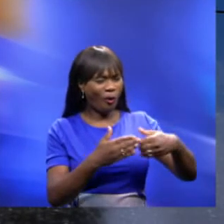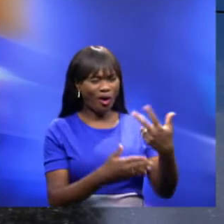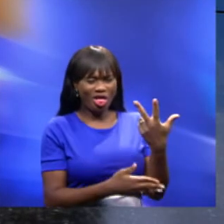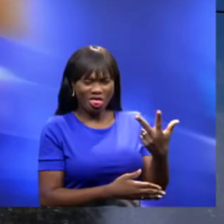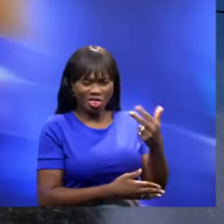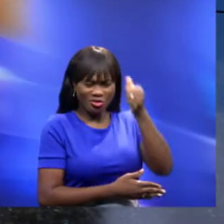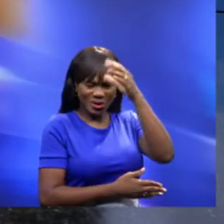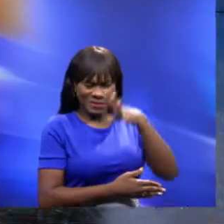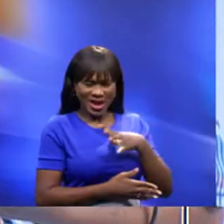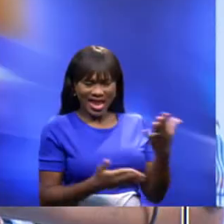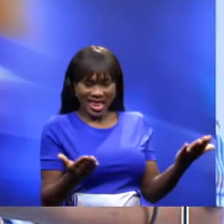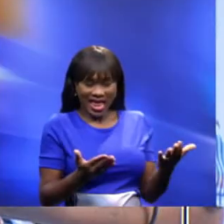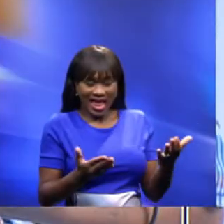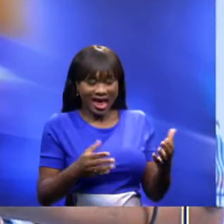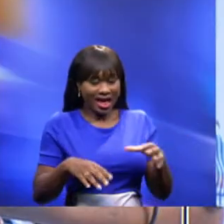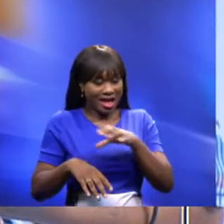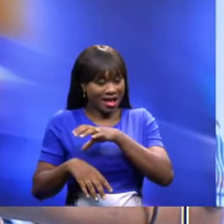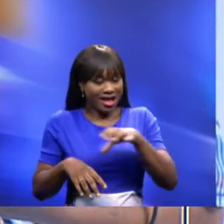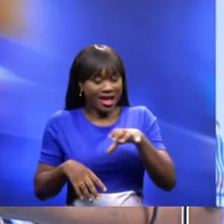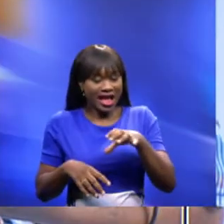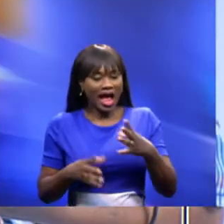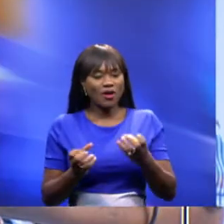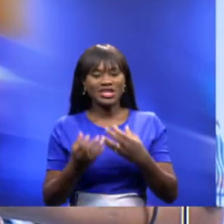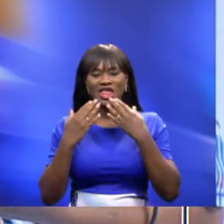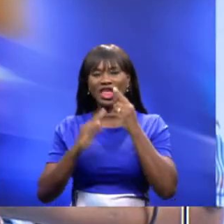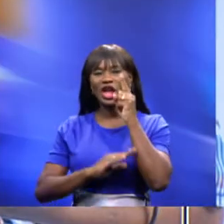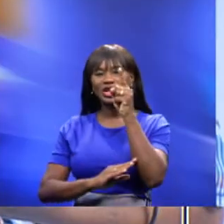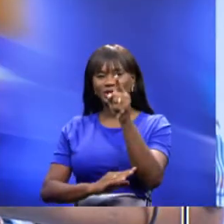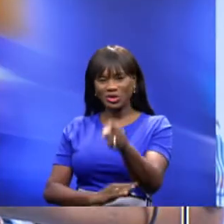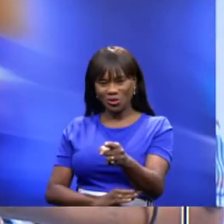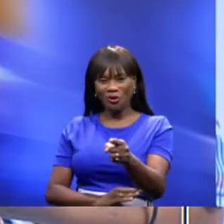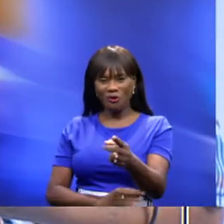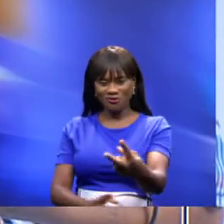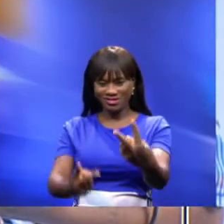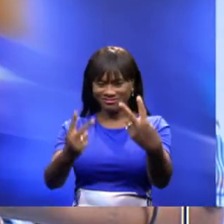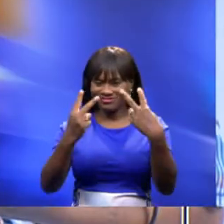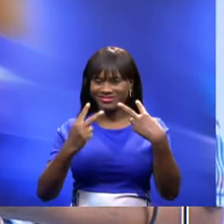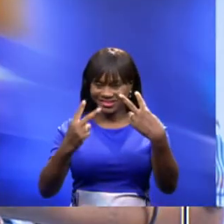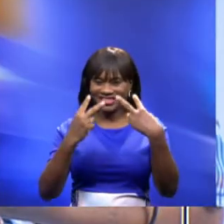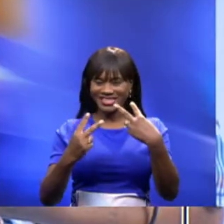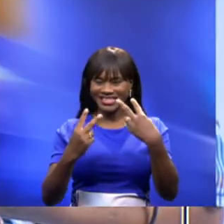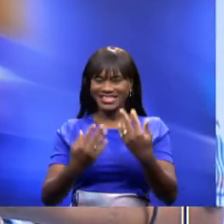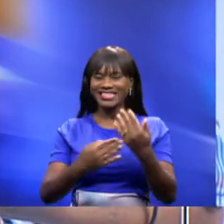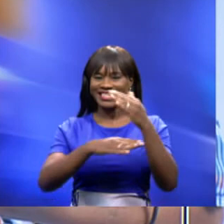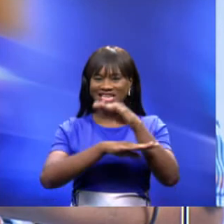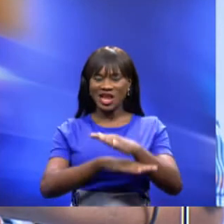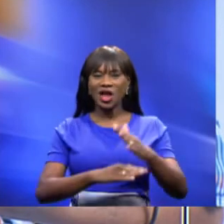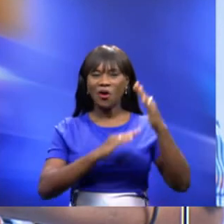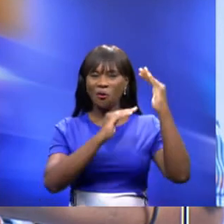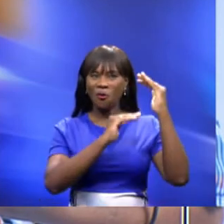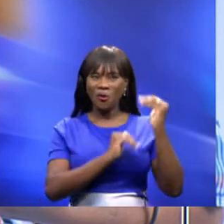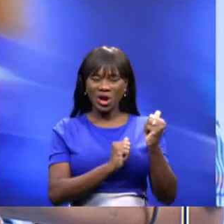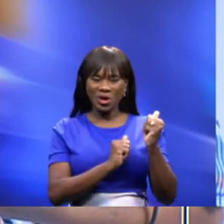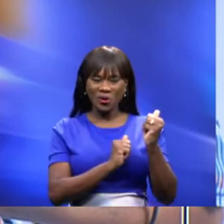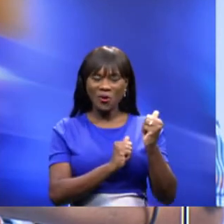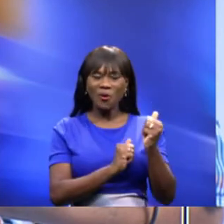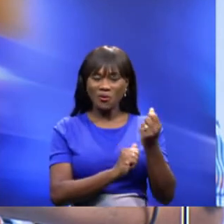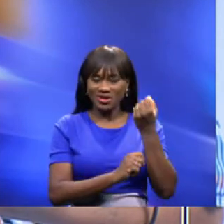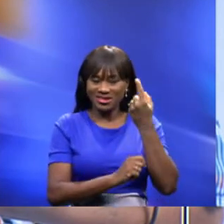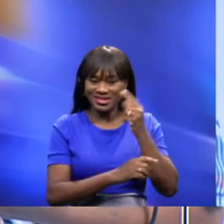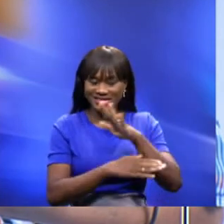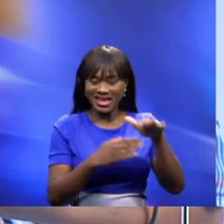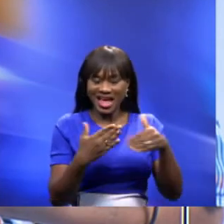gentlemen, for their contribution. We'd like to thank you, our viewing public, for joining us this evening. We also like to thank the kind folks here